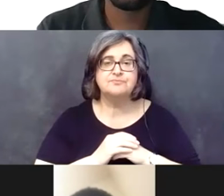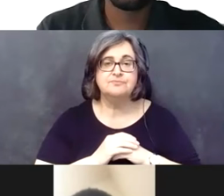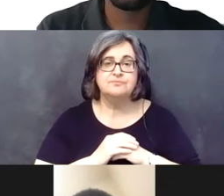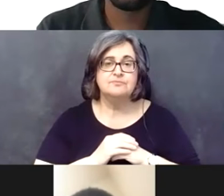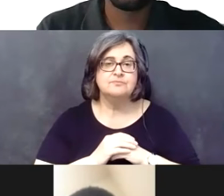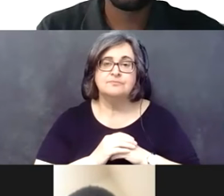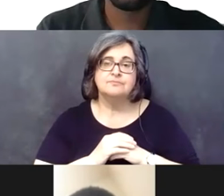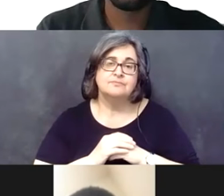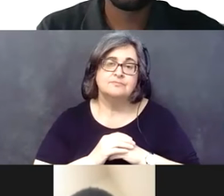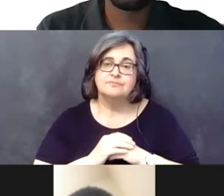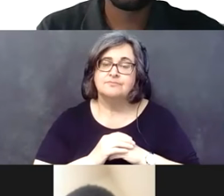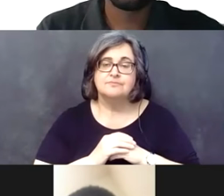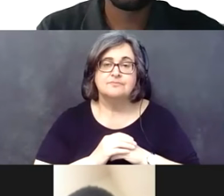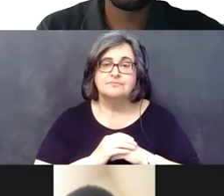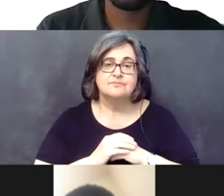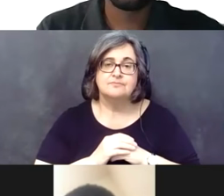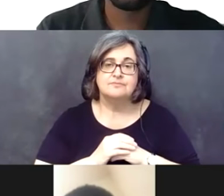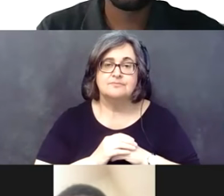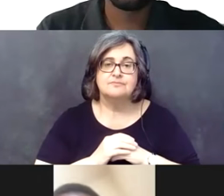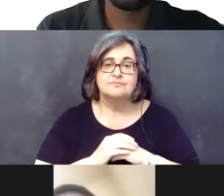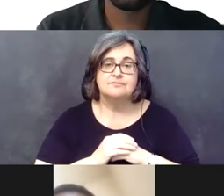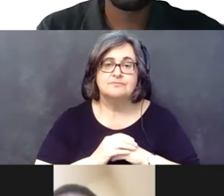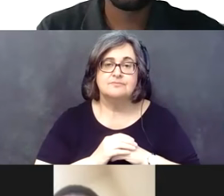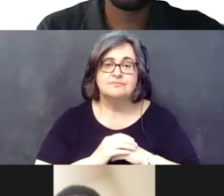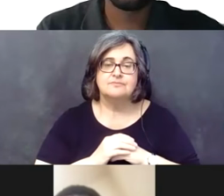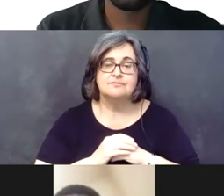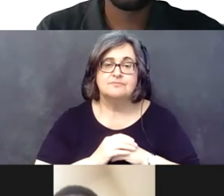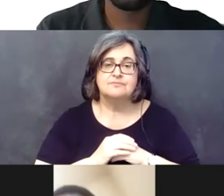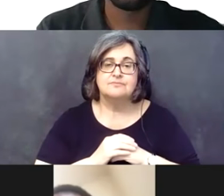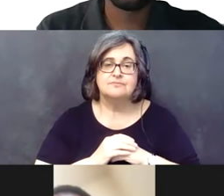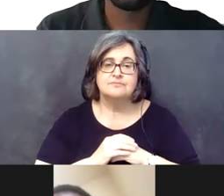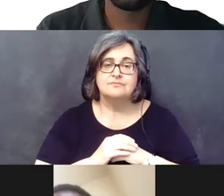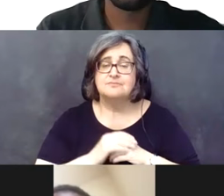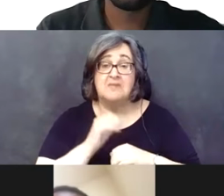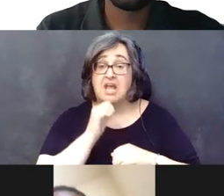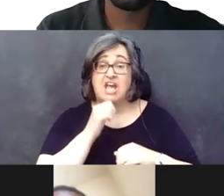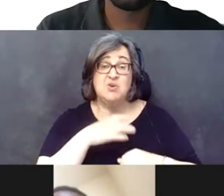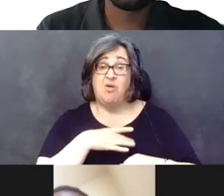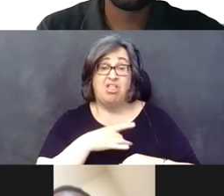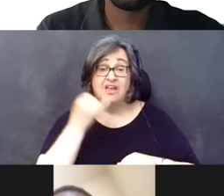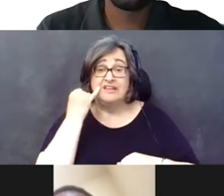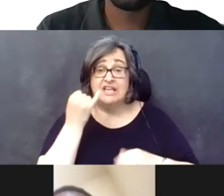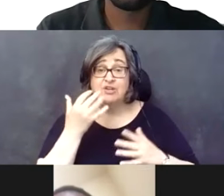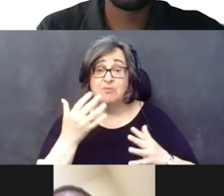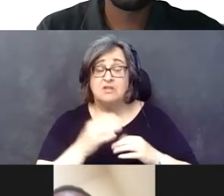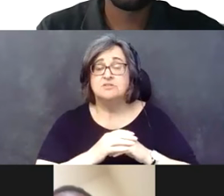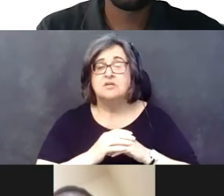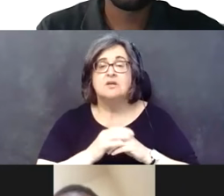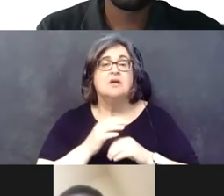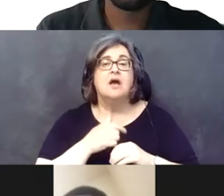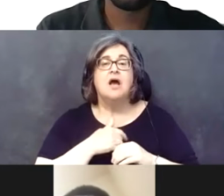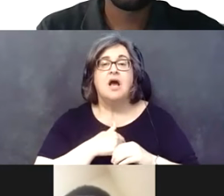I don't know. I don't think I like the idea very much. I know I worked with